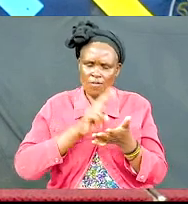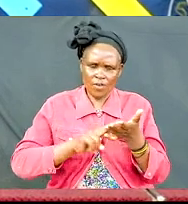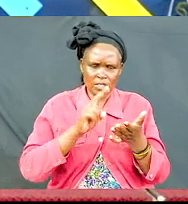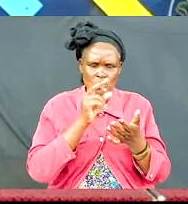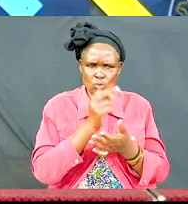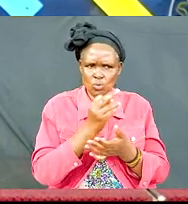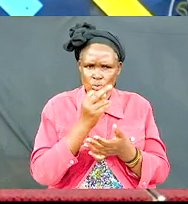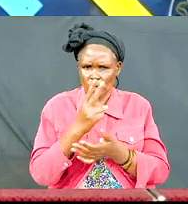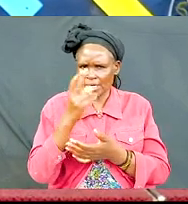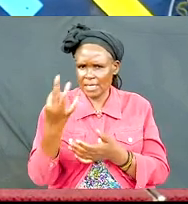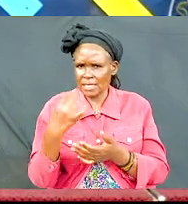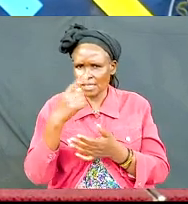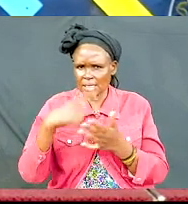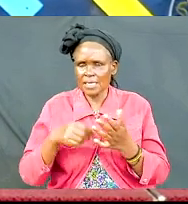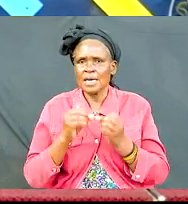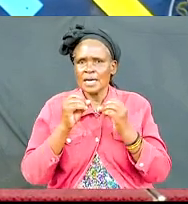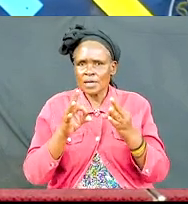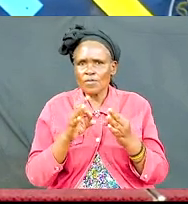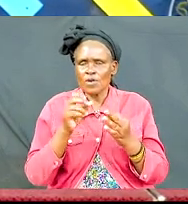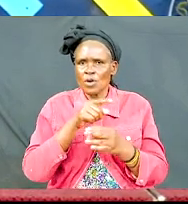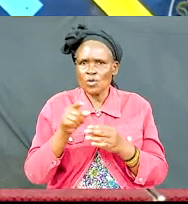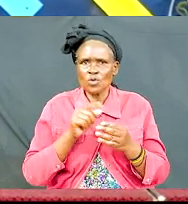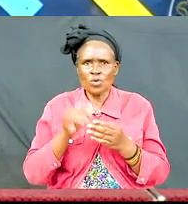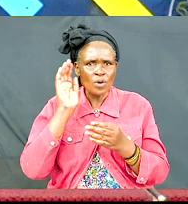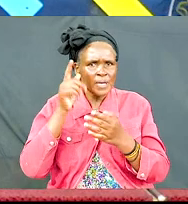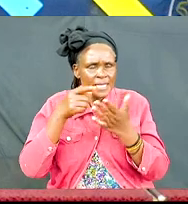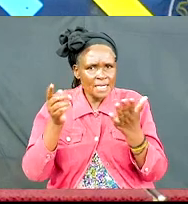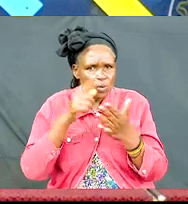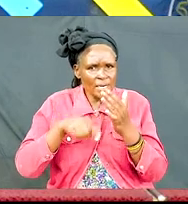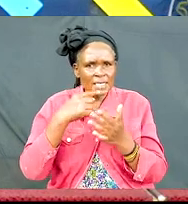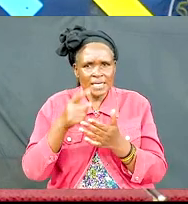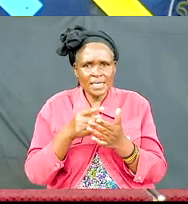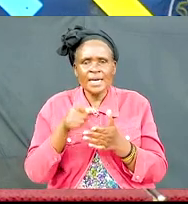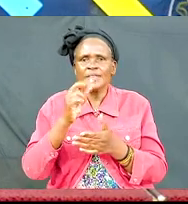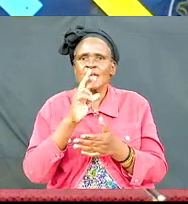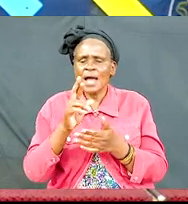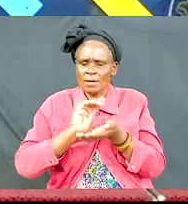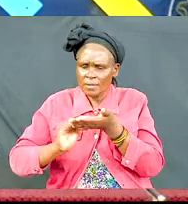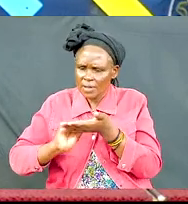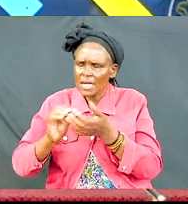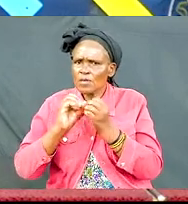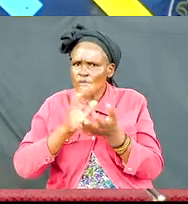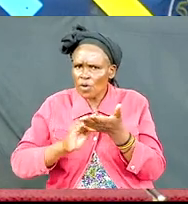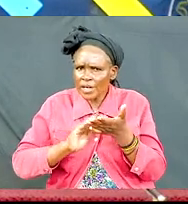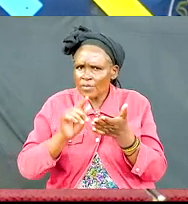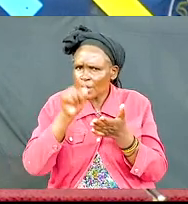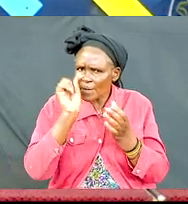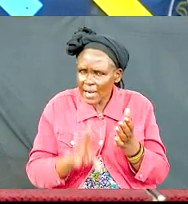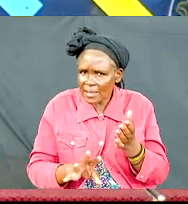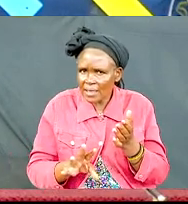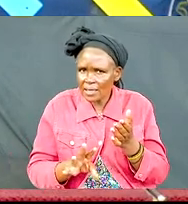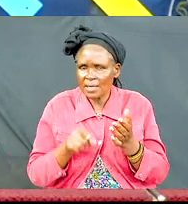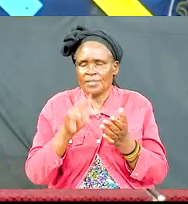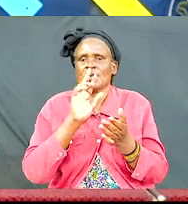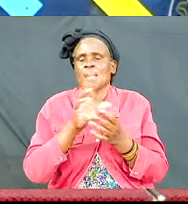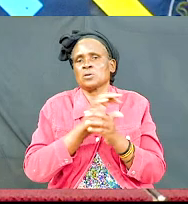says, if you forgive anyone his sins, they are forgiven. If you do not forgive them, they